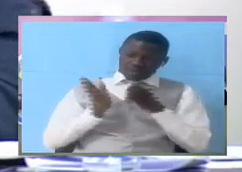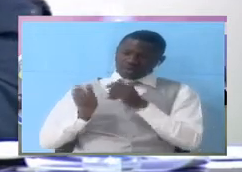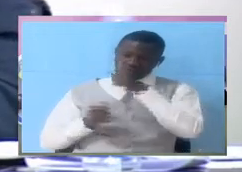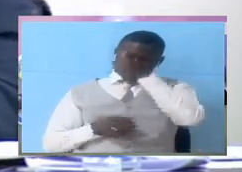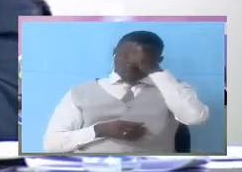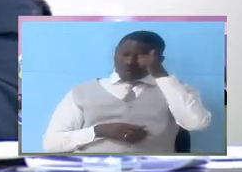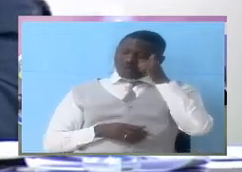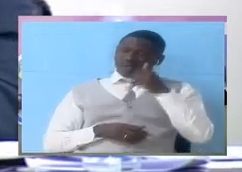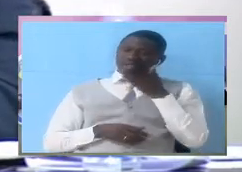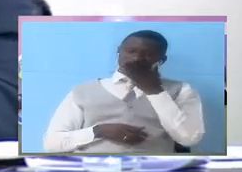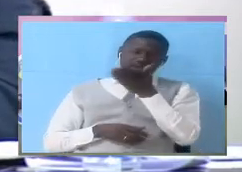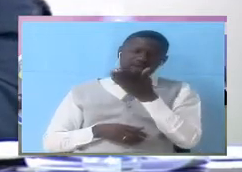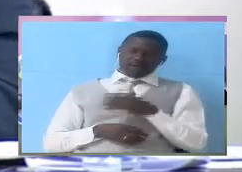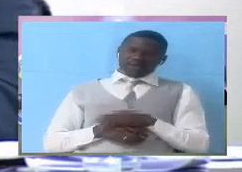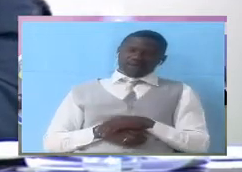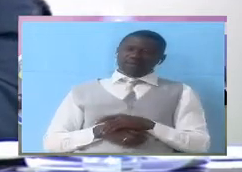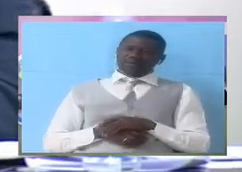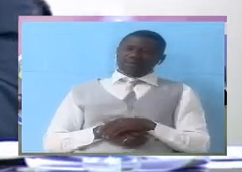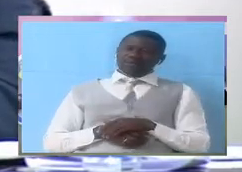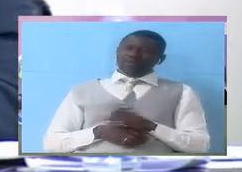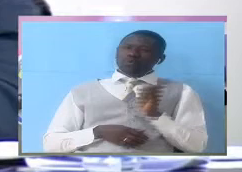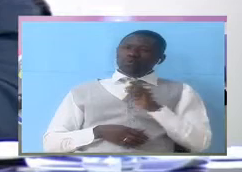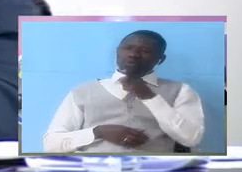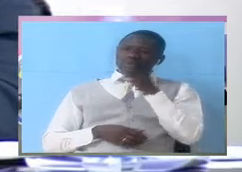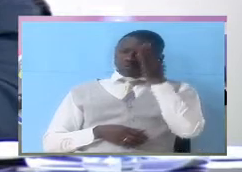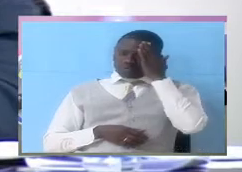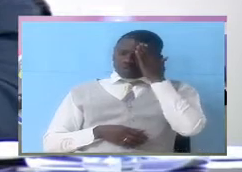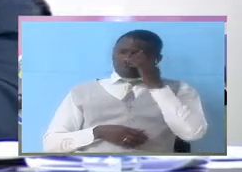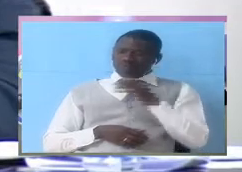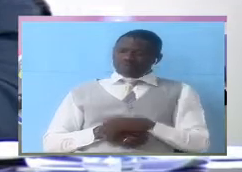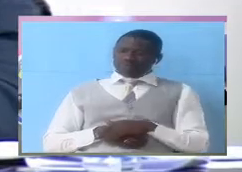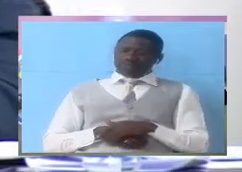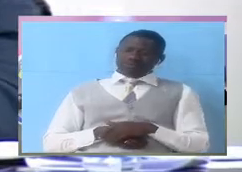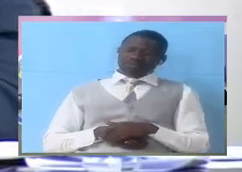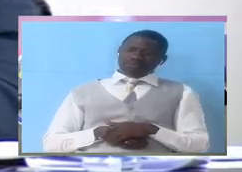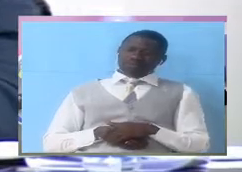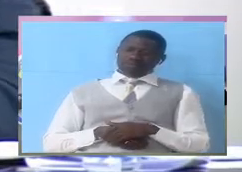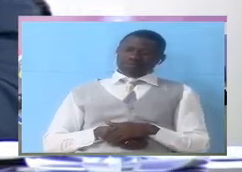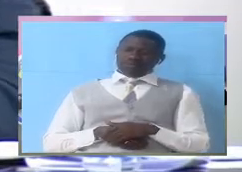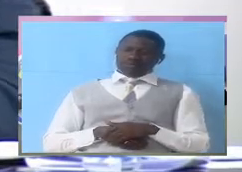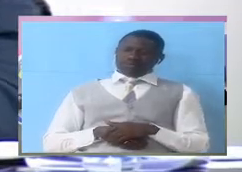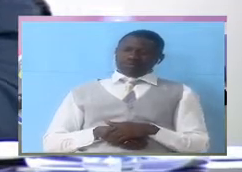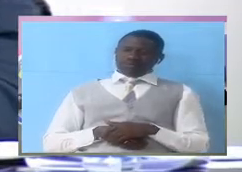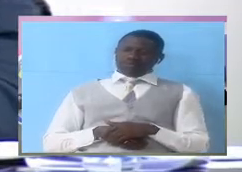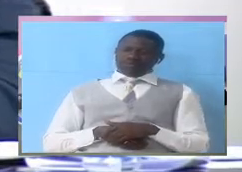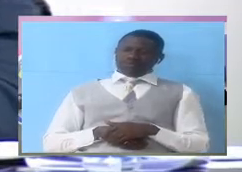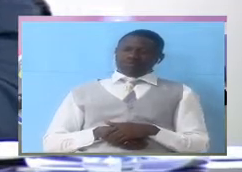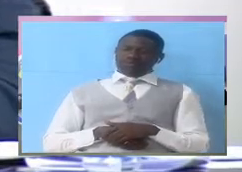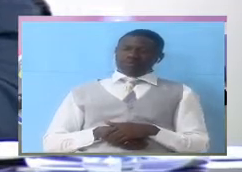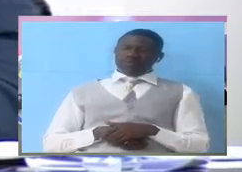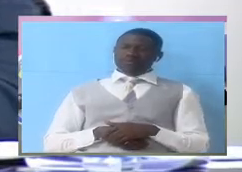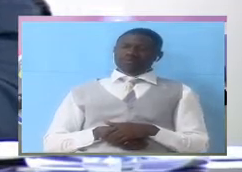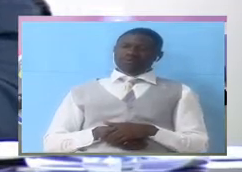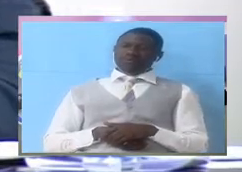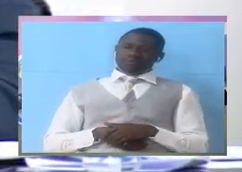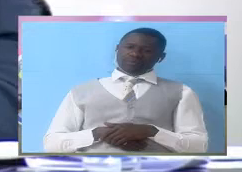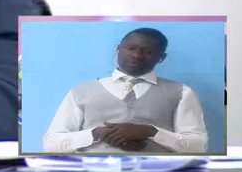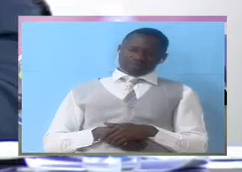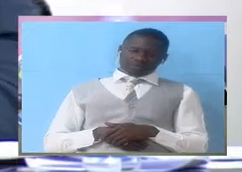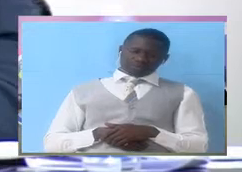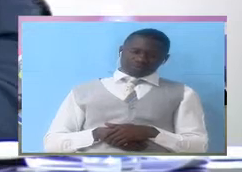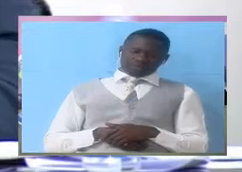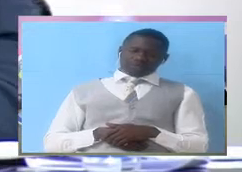Legi wax ñu lan nga xam ci ni nga xamne moy anam yi ñoon jaarale seen liggey fofu. We have had several witnesses on this issue.